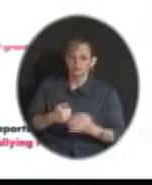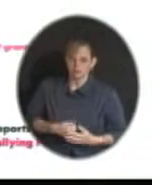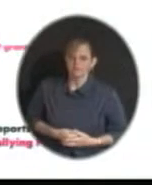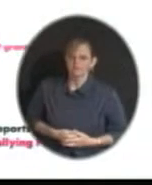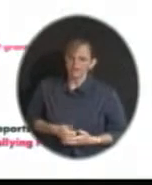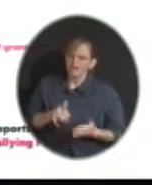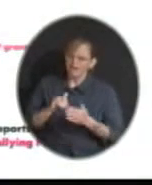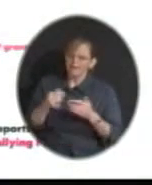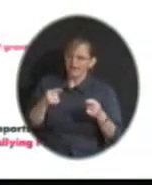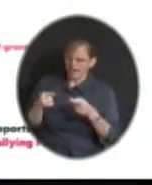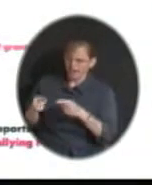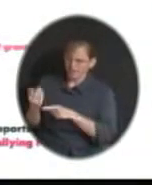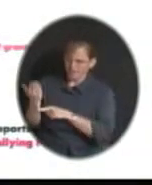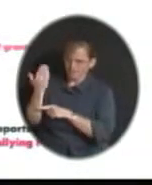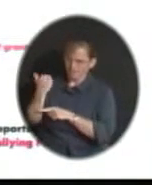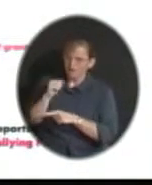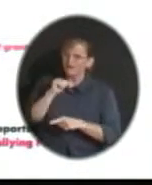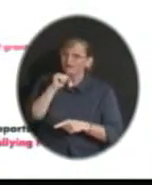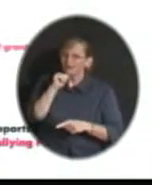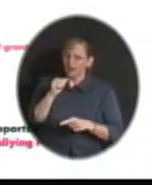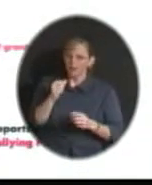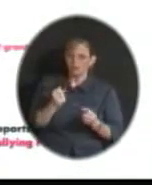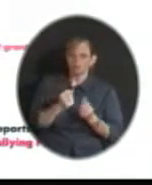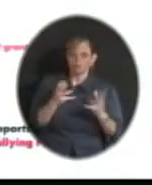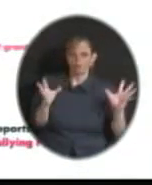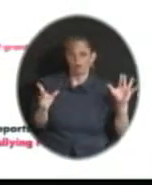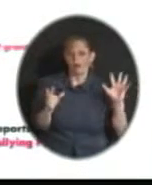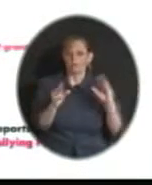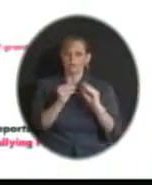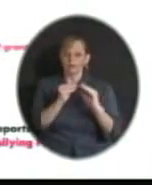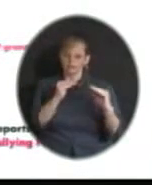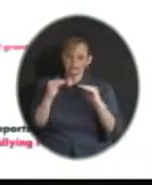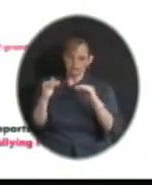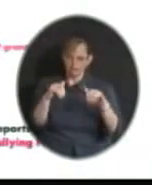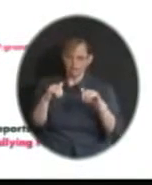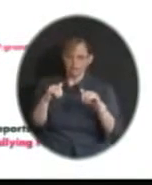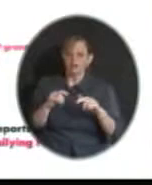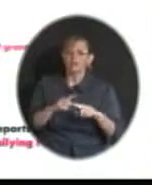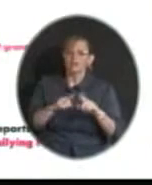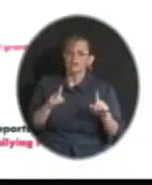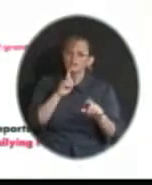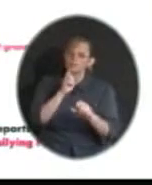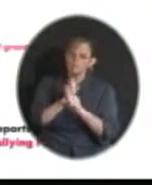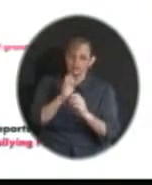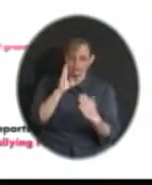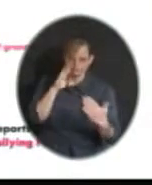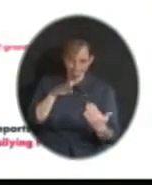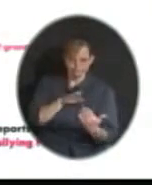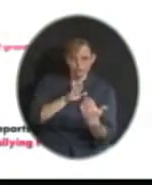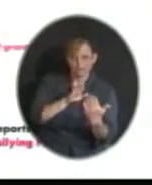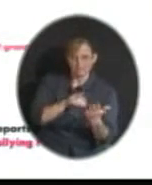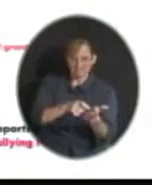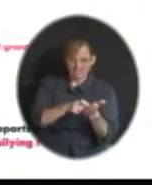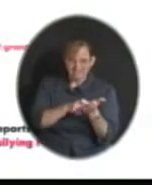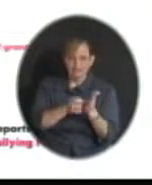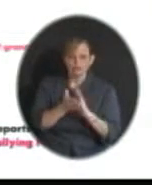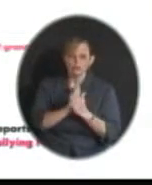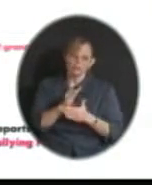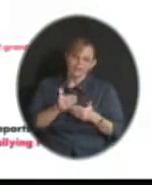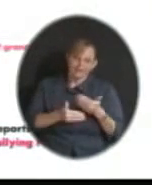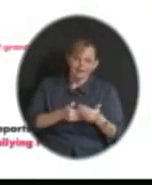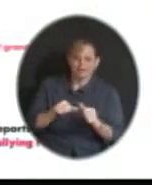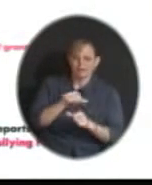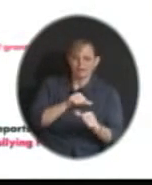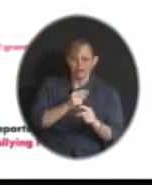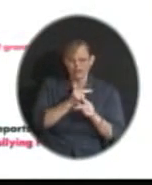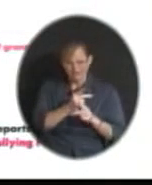on before, not at this comprehensive level, and it really addresses this need to be kind to each other, take care of each